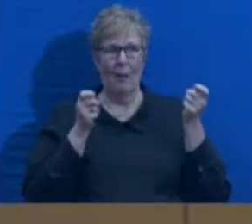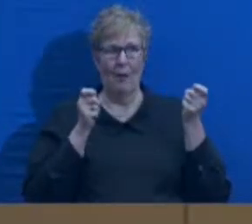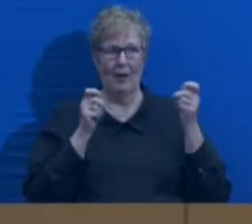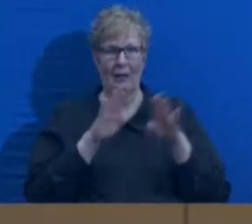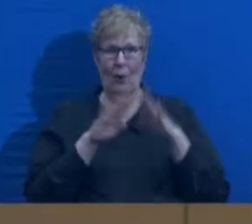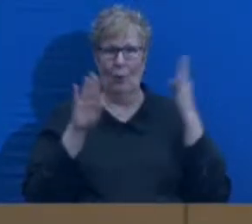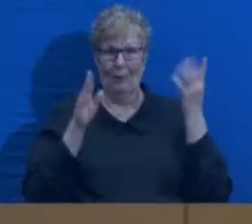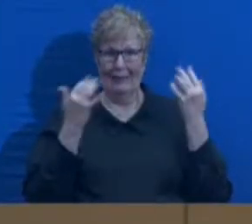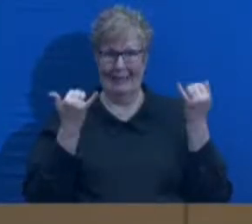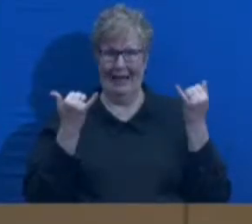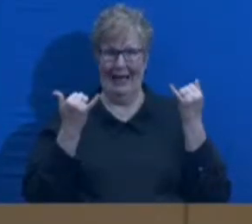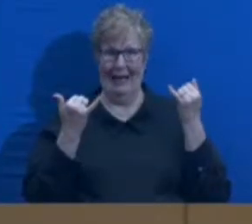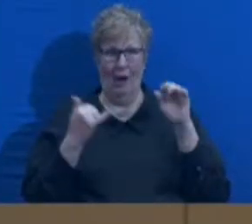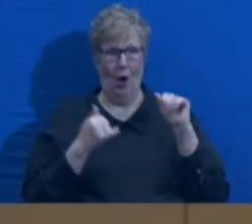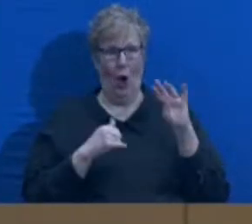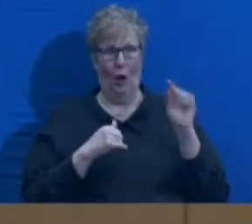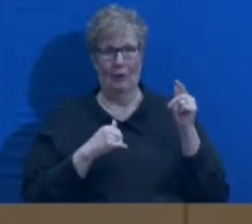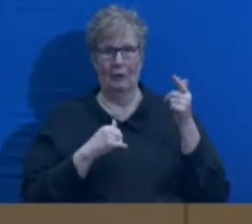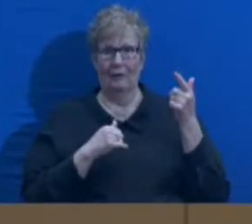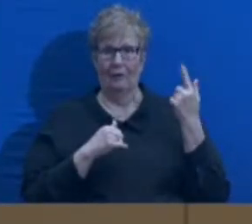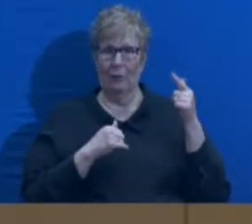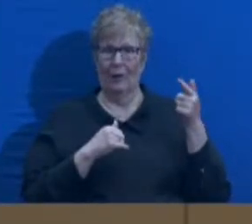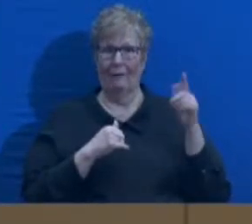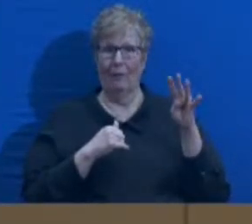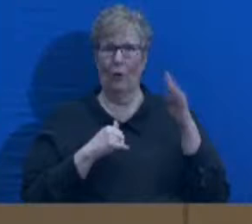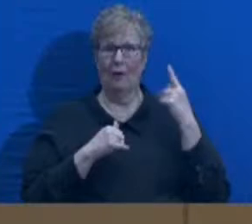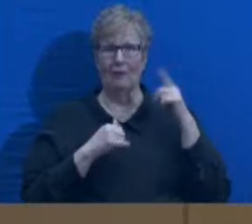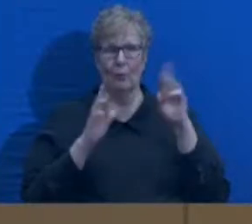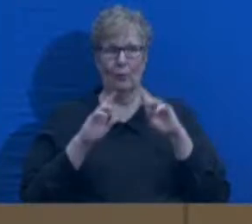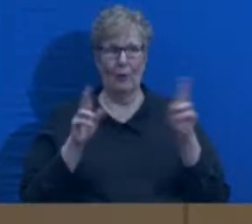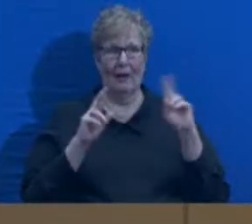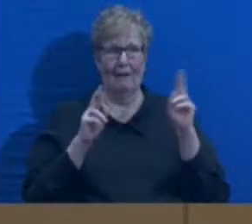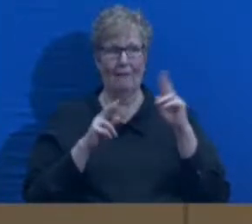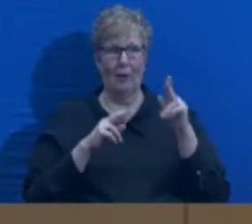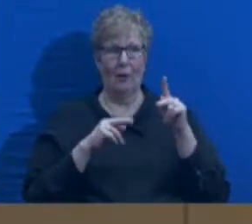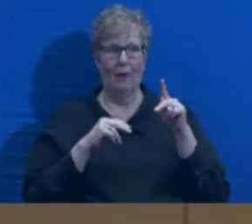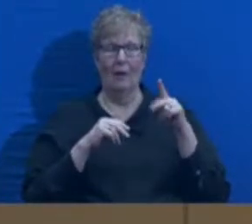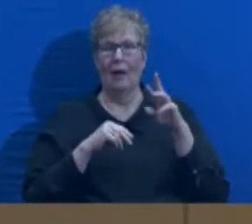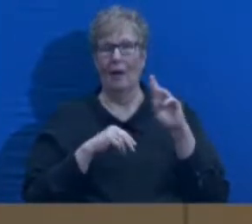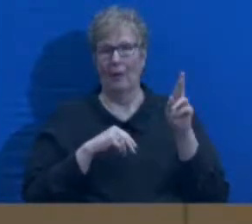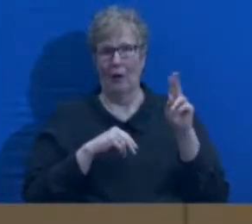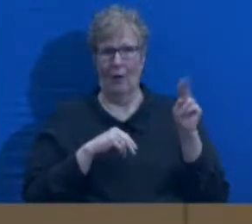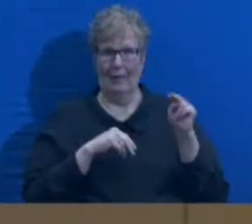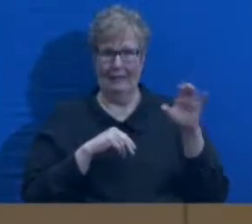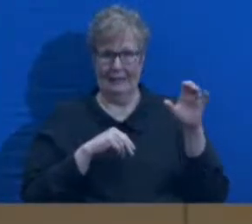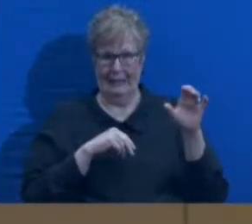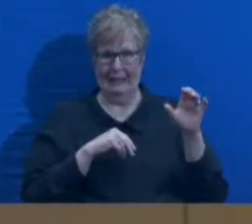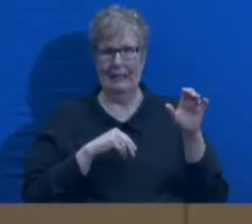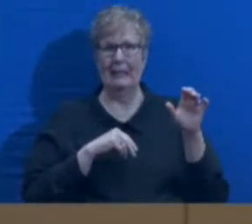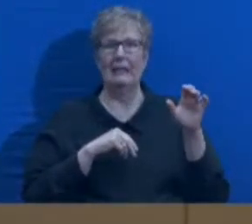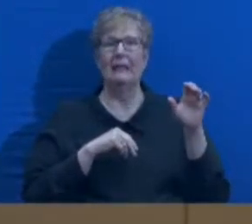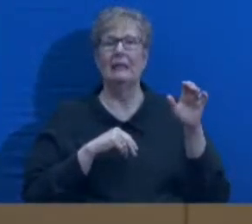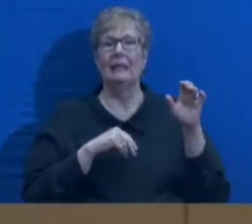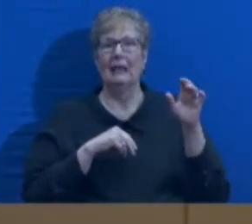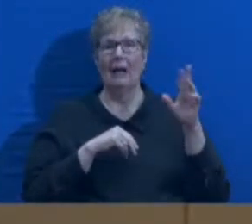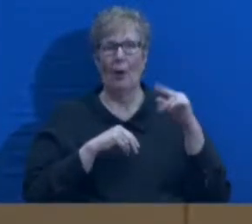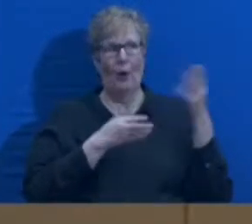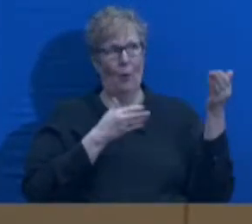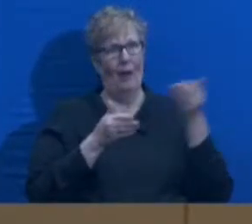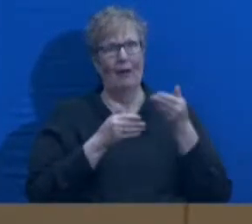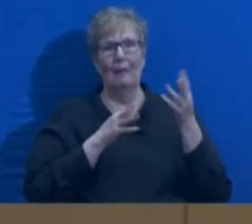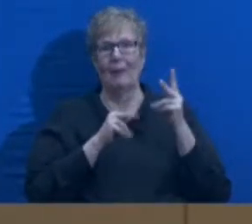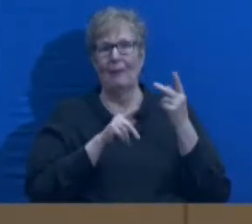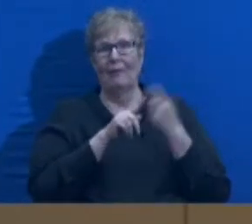morning, August 24th, in preparation and response to the Republican National Convention as we welcome those delegates into our